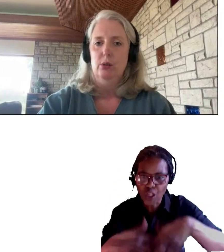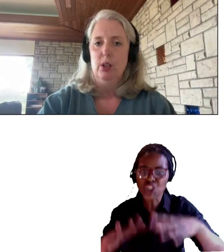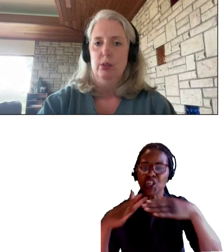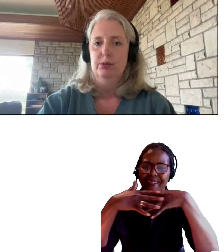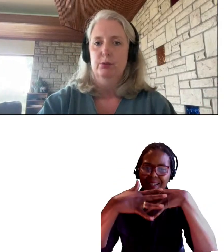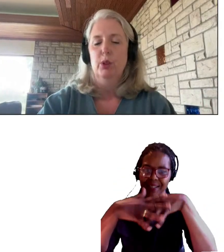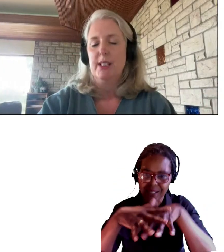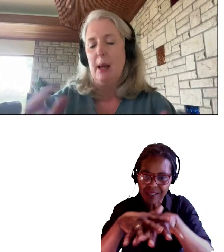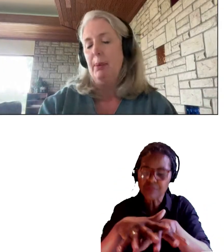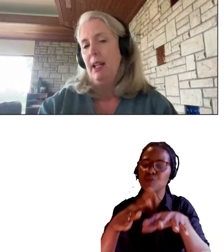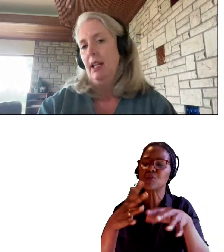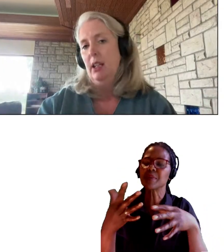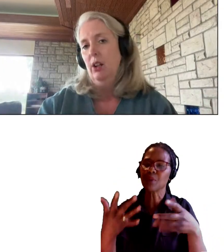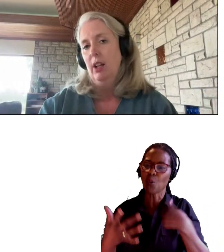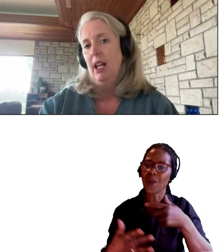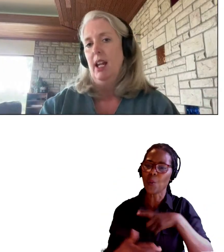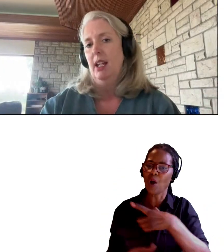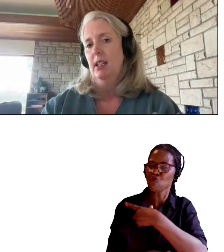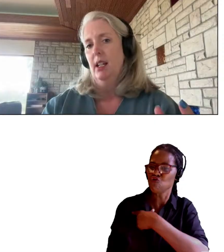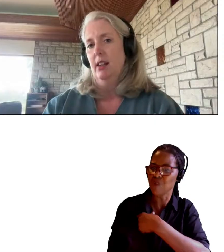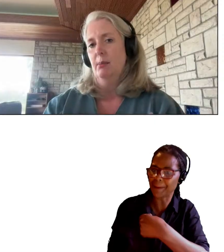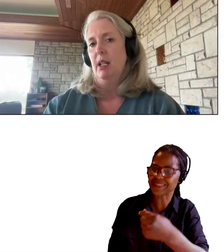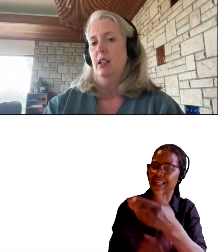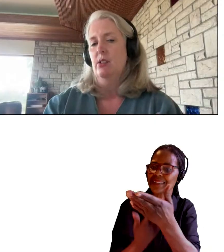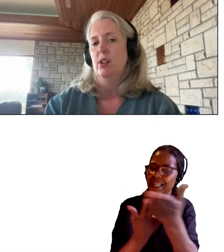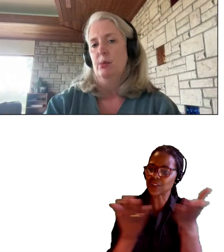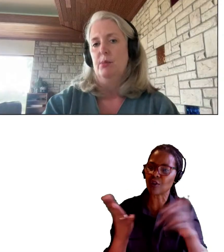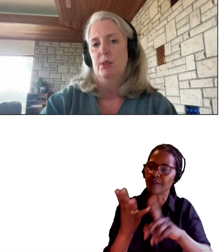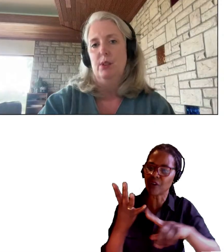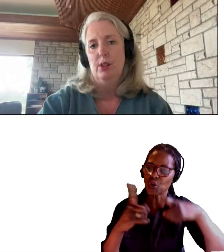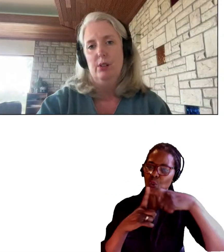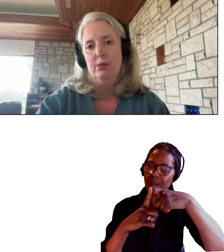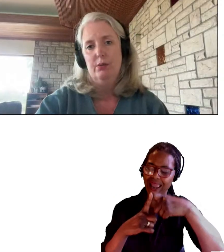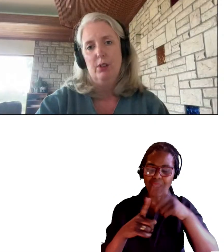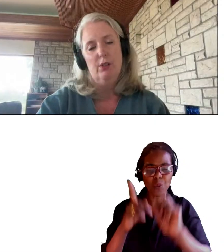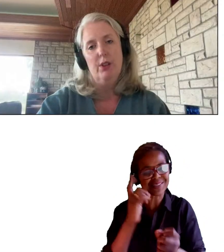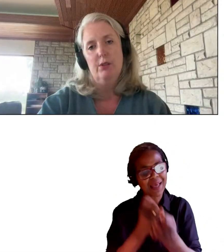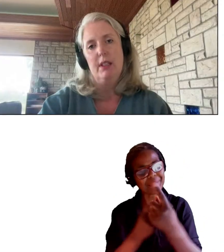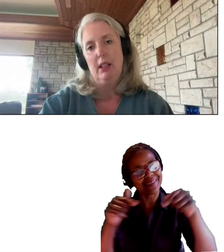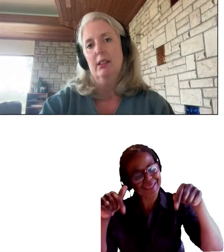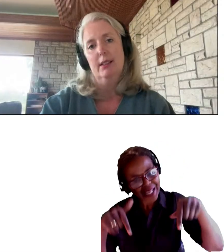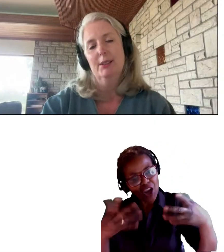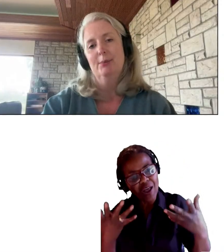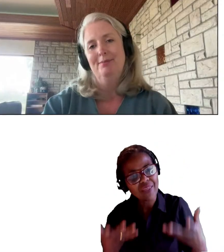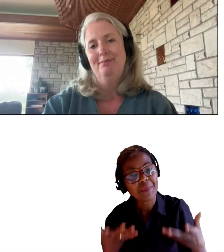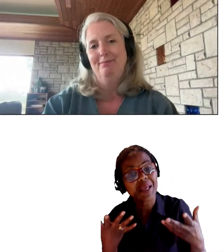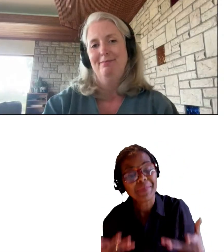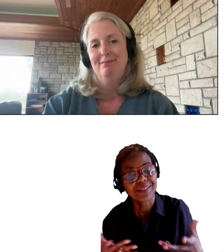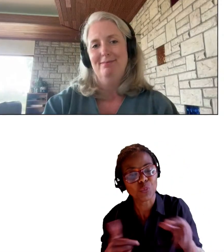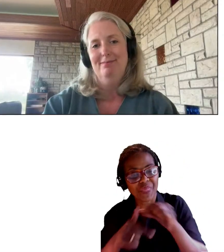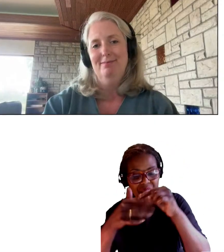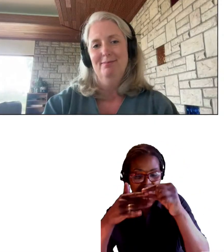you know, of what's happening in the UK at the minute in terms of those things.